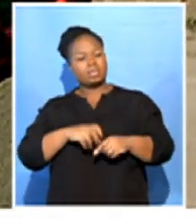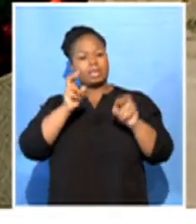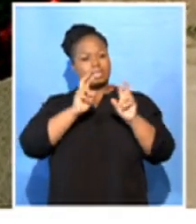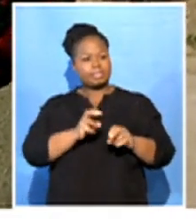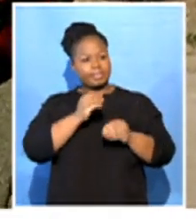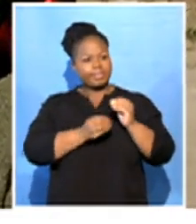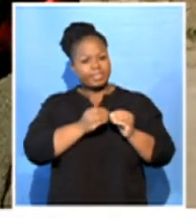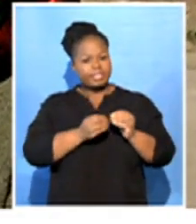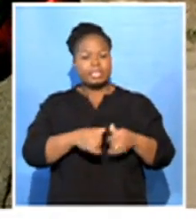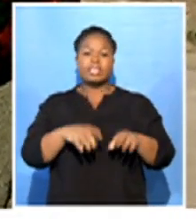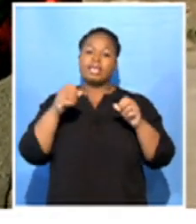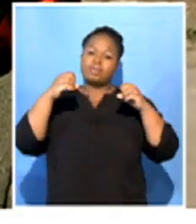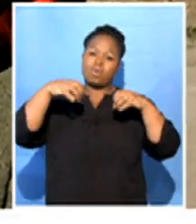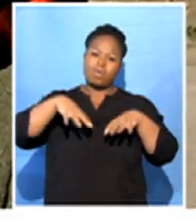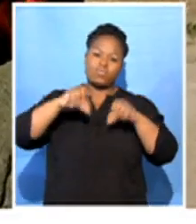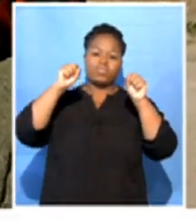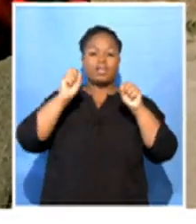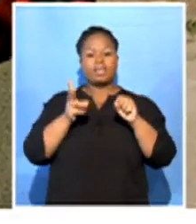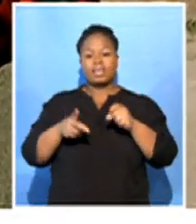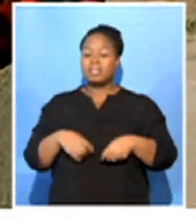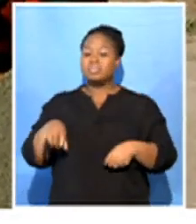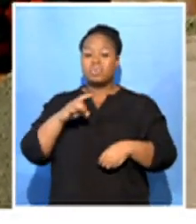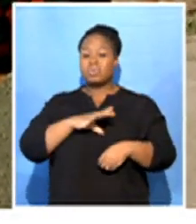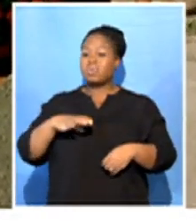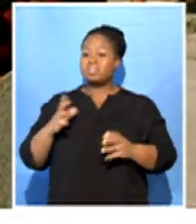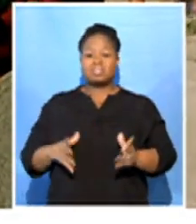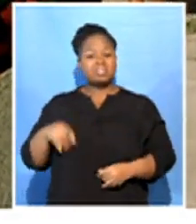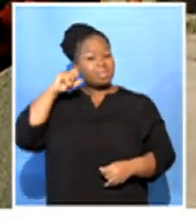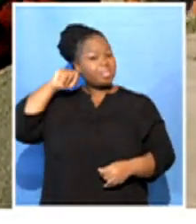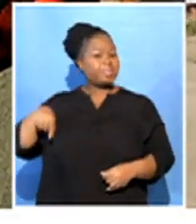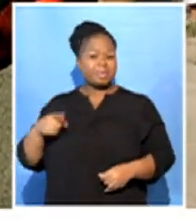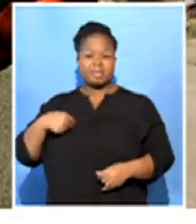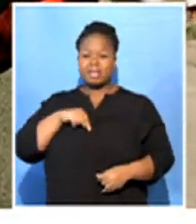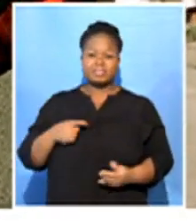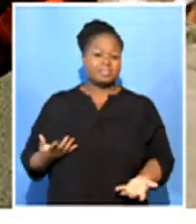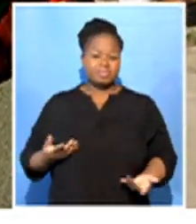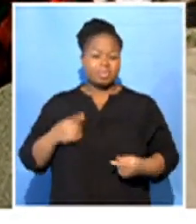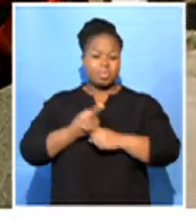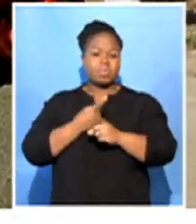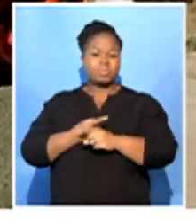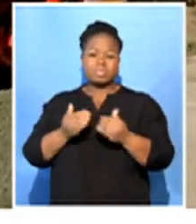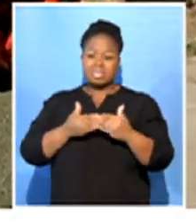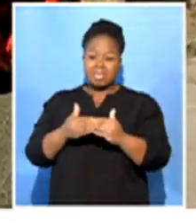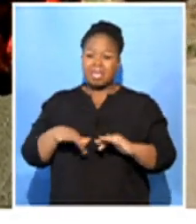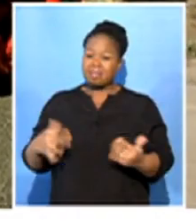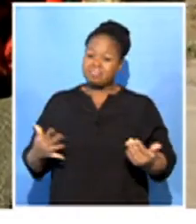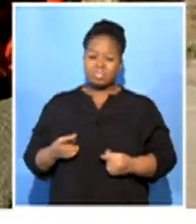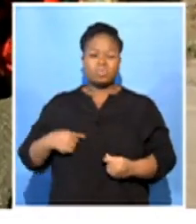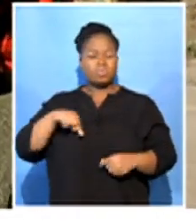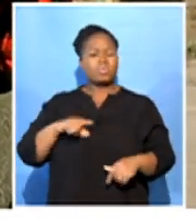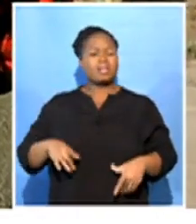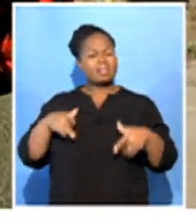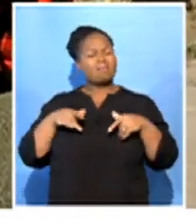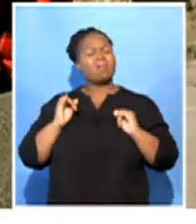umbane. Sibheke ko-councillors, nabo i-councillors asasihoyi nosihoya ngoku. Sihleli kuloo ntlungu apha, and sisentlungwini mntanam kule